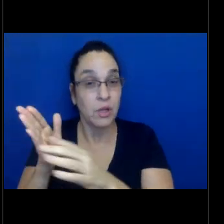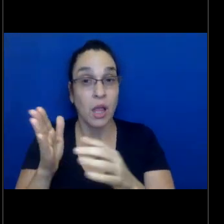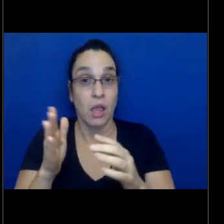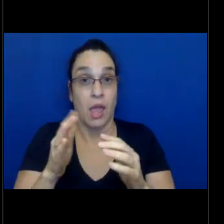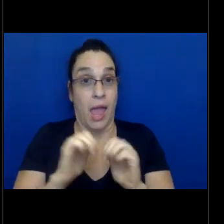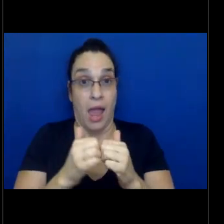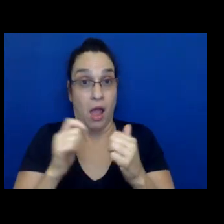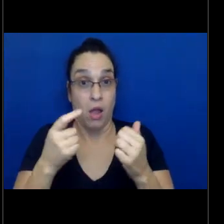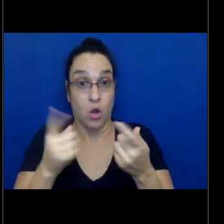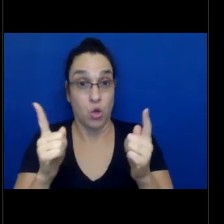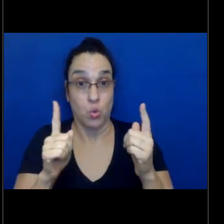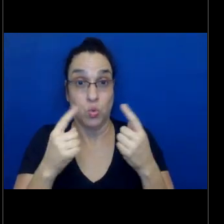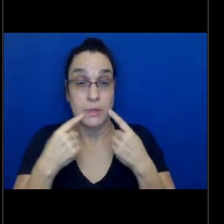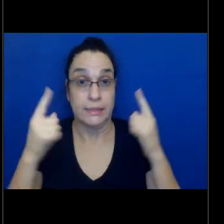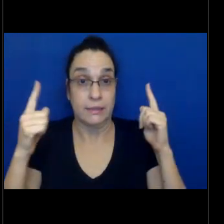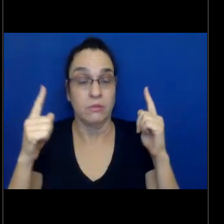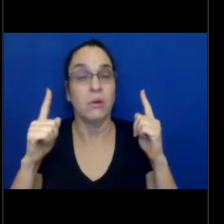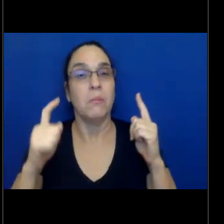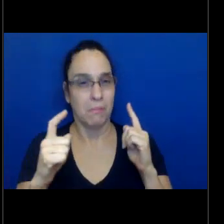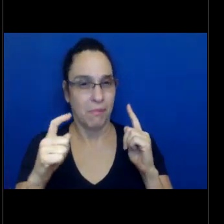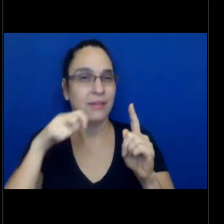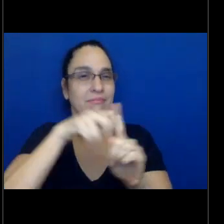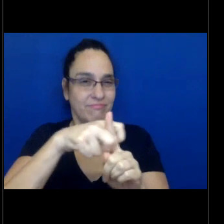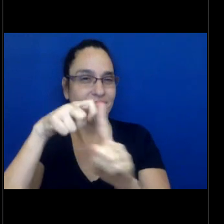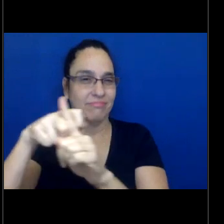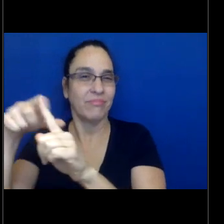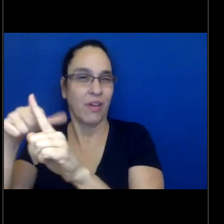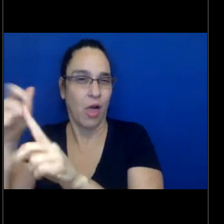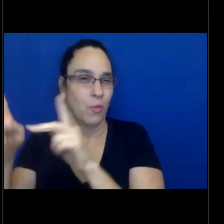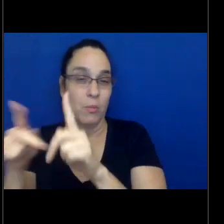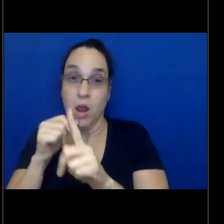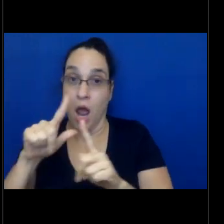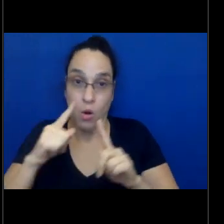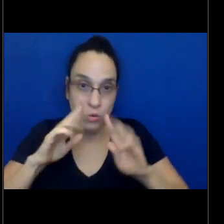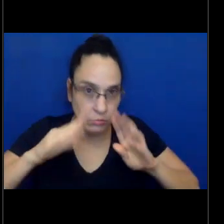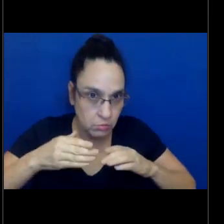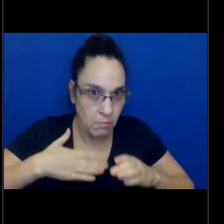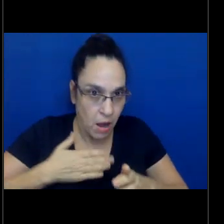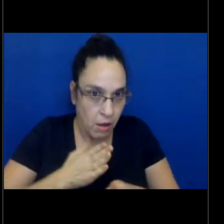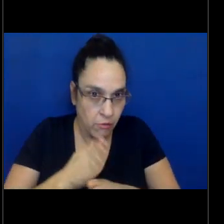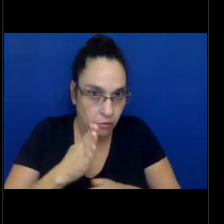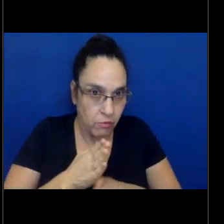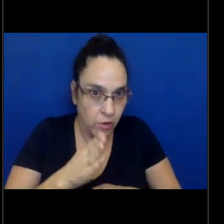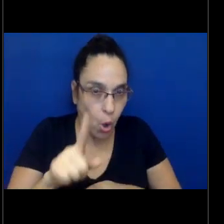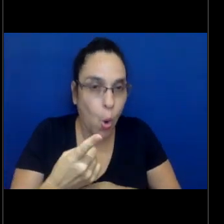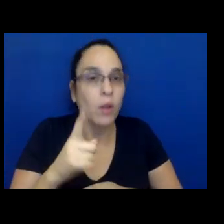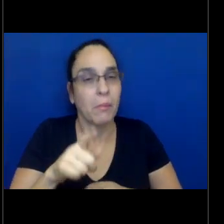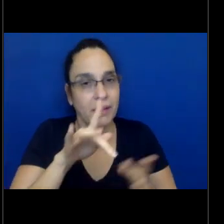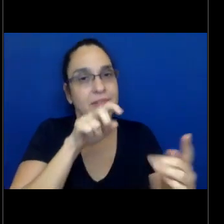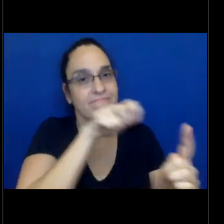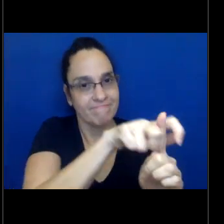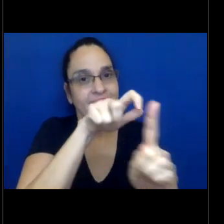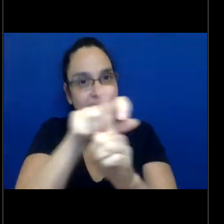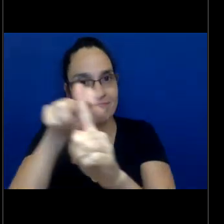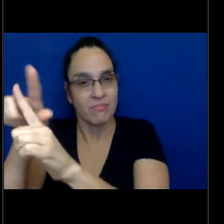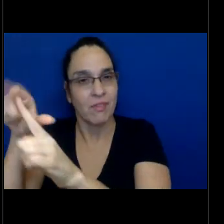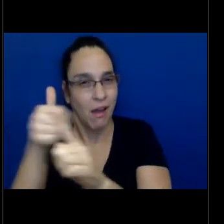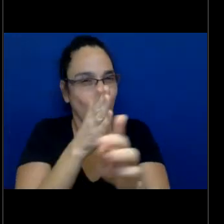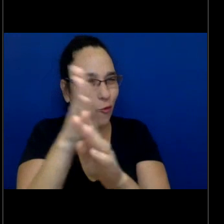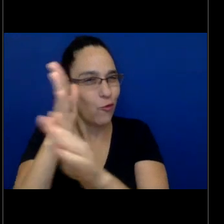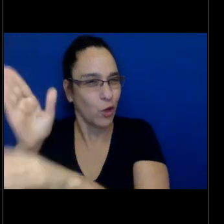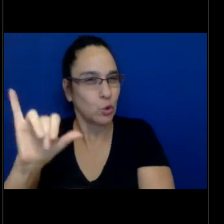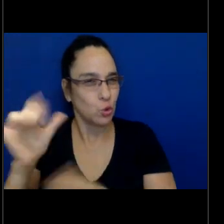must talk to people outside of your area, outside of your field. This is very important. I mean, certainly, of course,